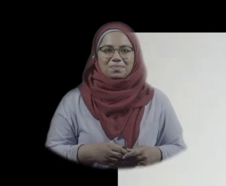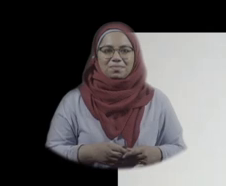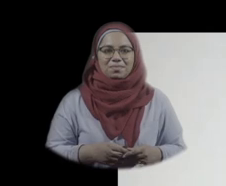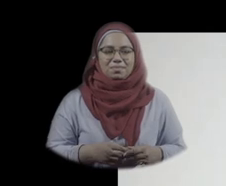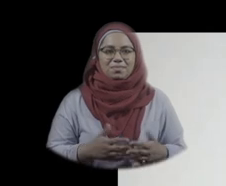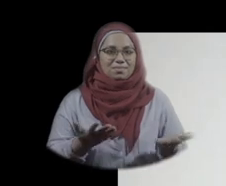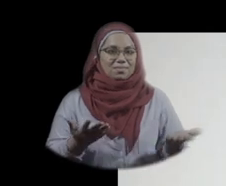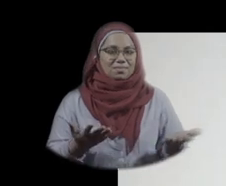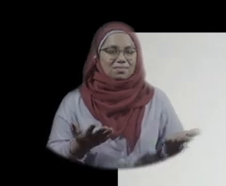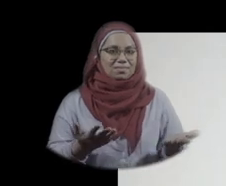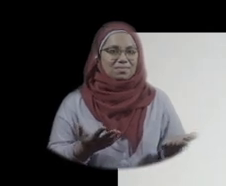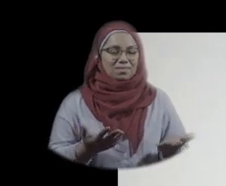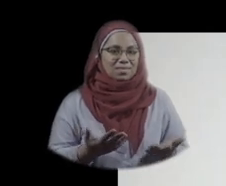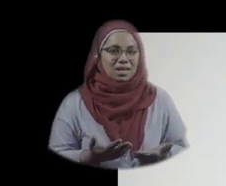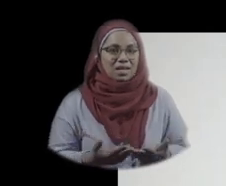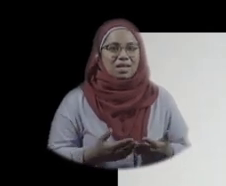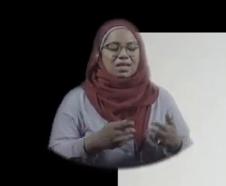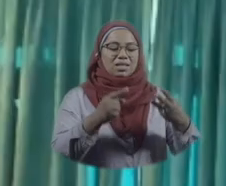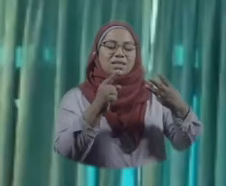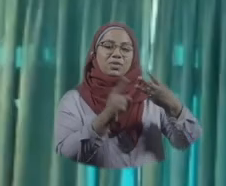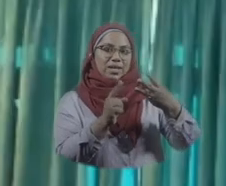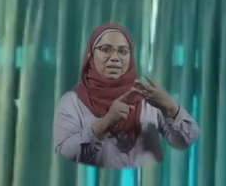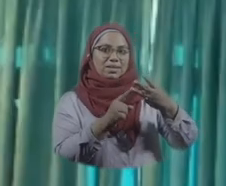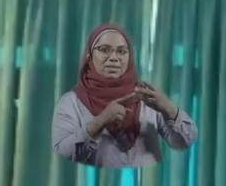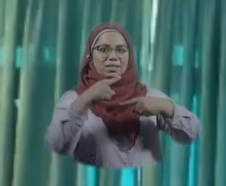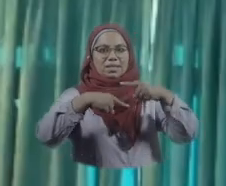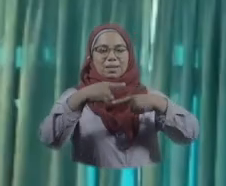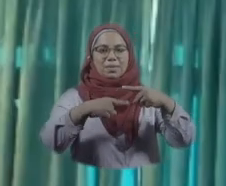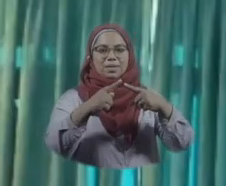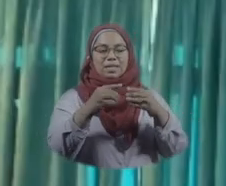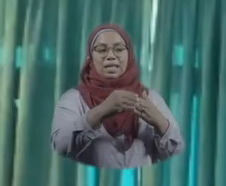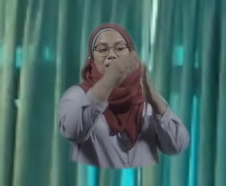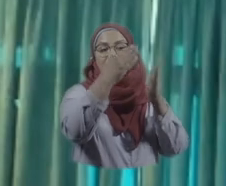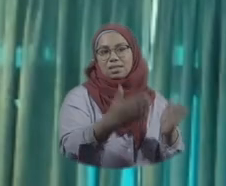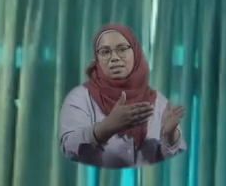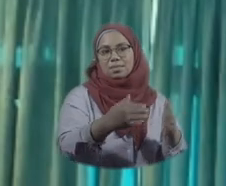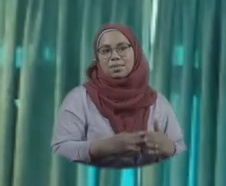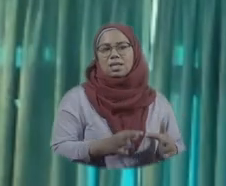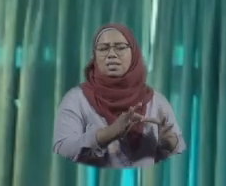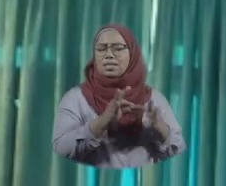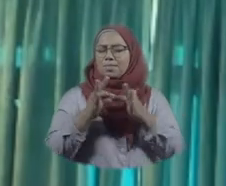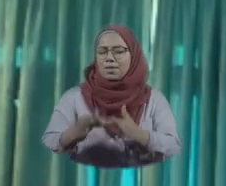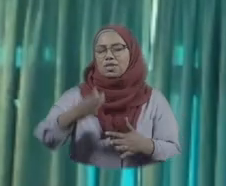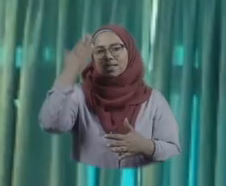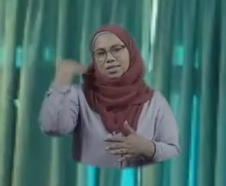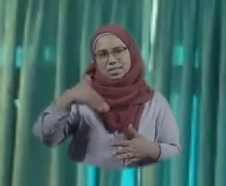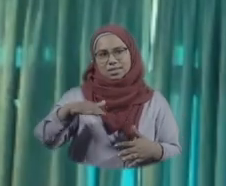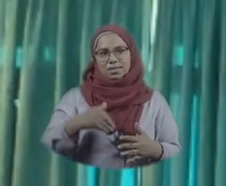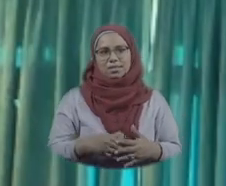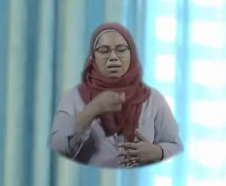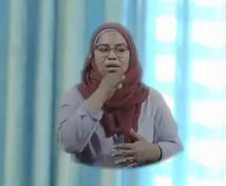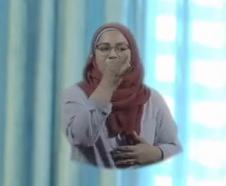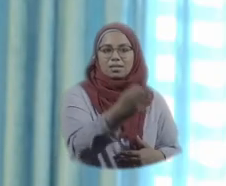So, episode 3 of them? Yeah. So, episode 3 was about leadership. Ask a